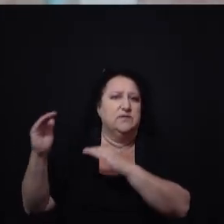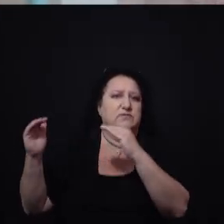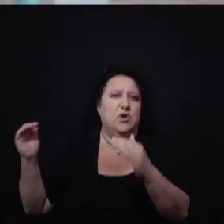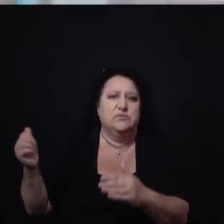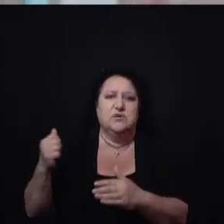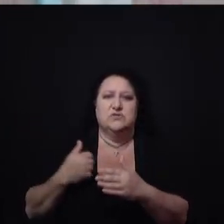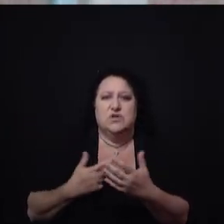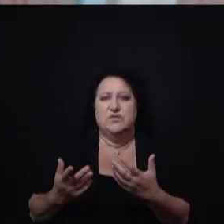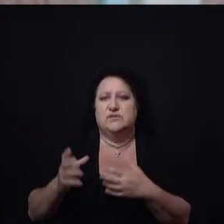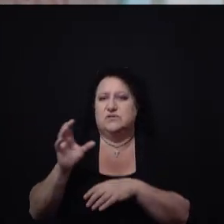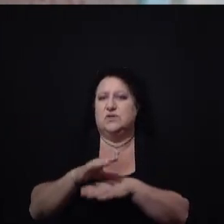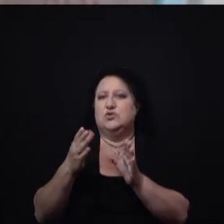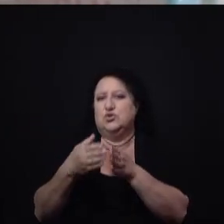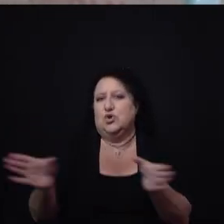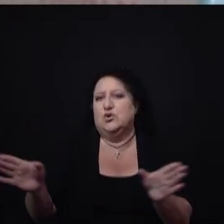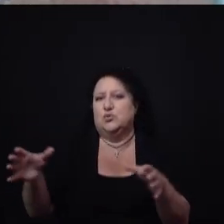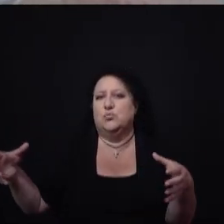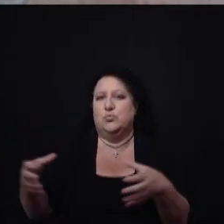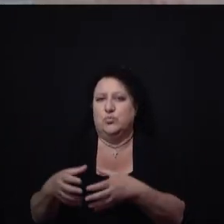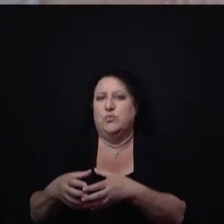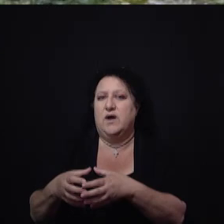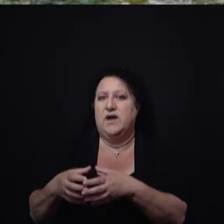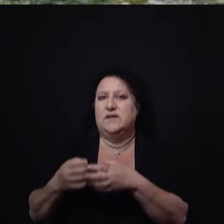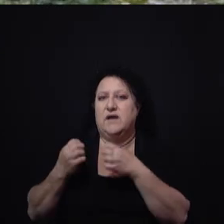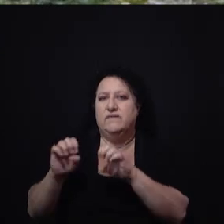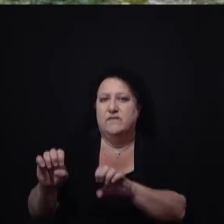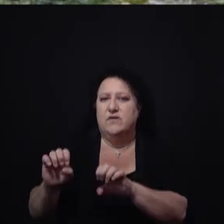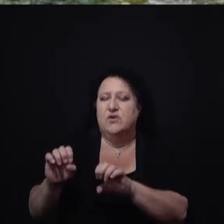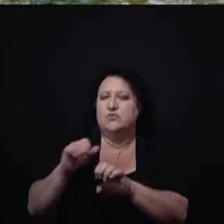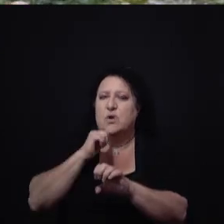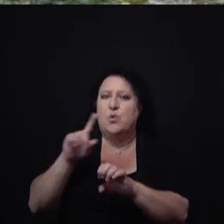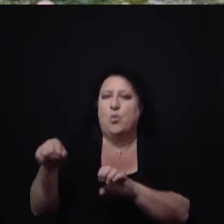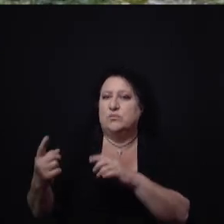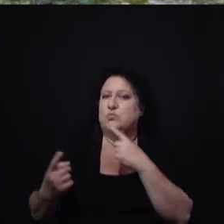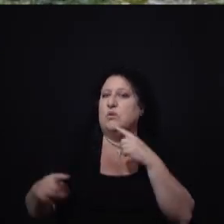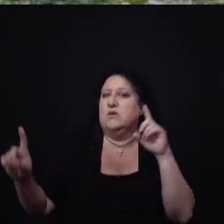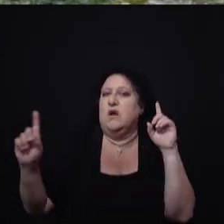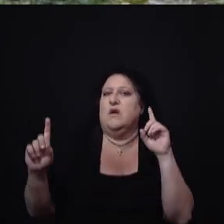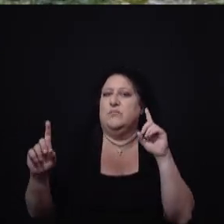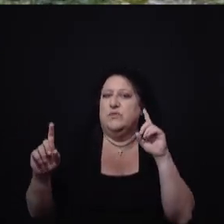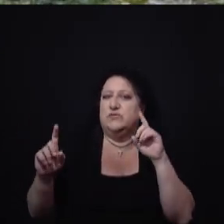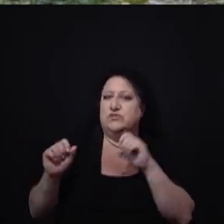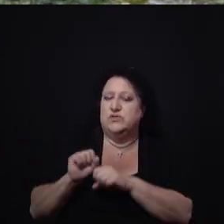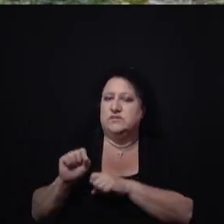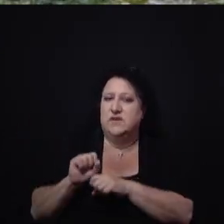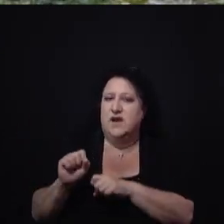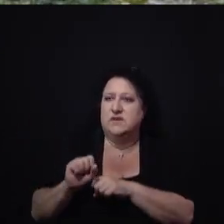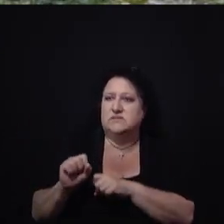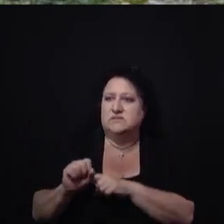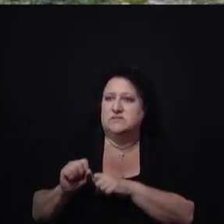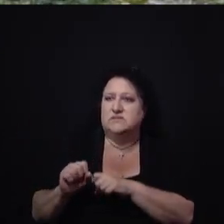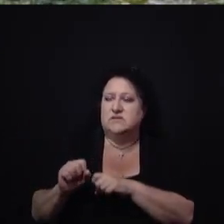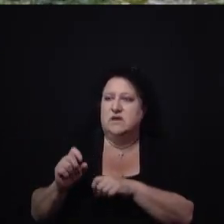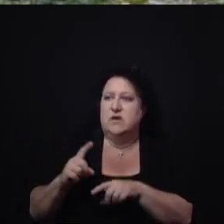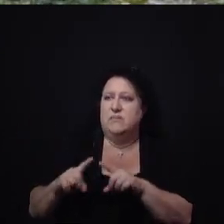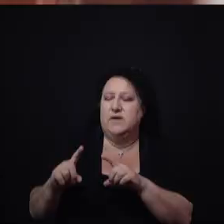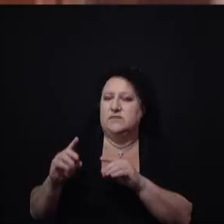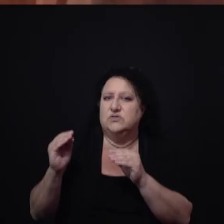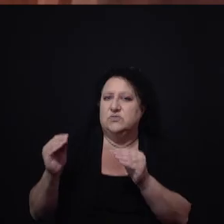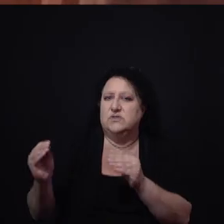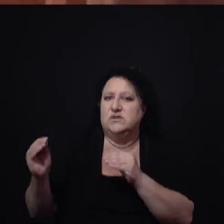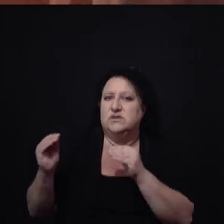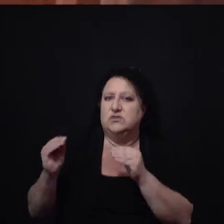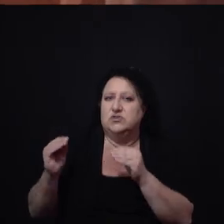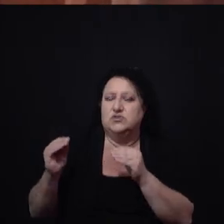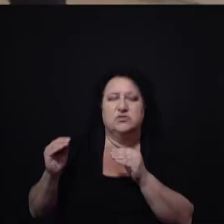a church-wide effort to not just accomplish the task of putting in windows, but to teach those who may not know how to put